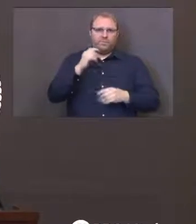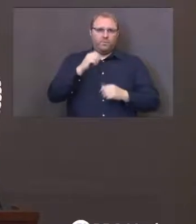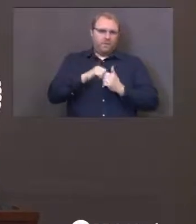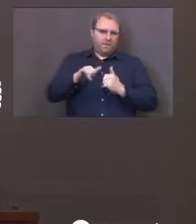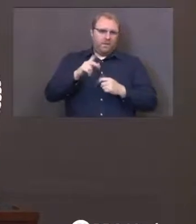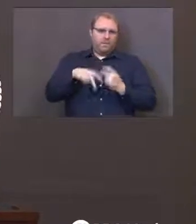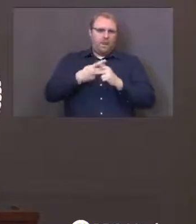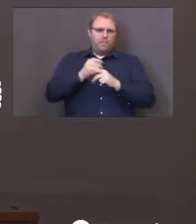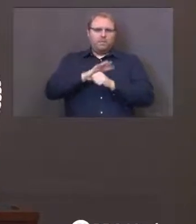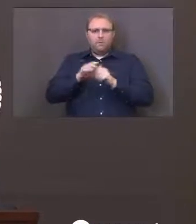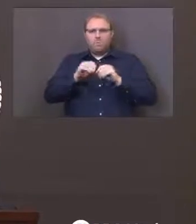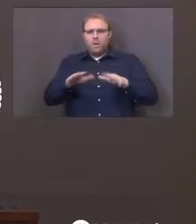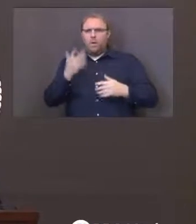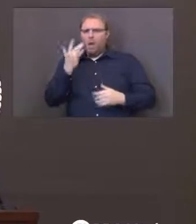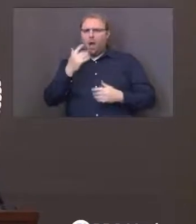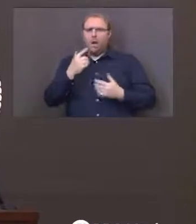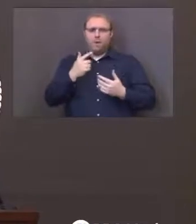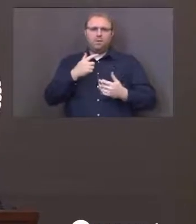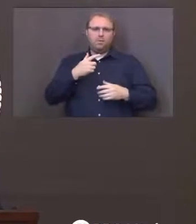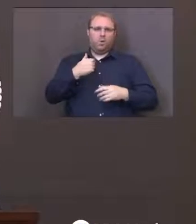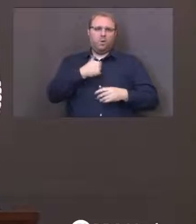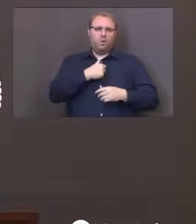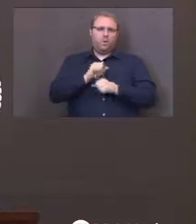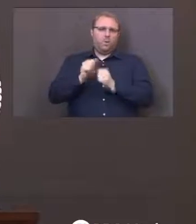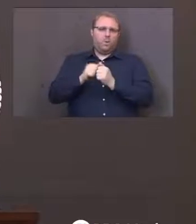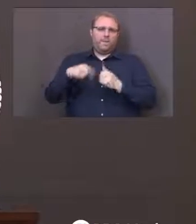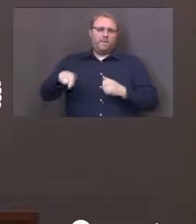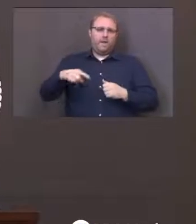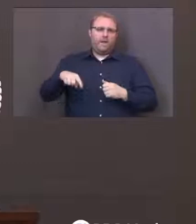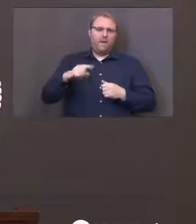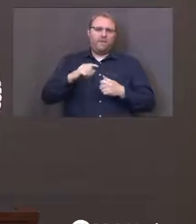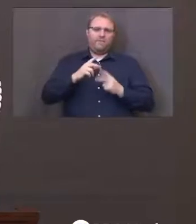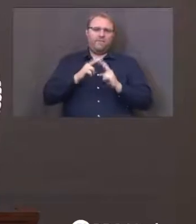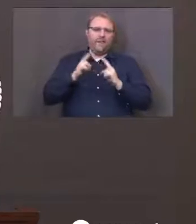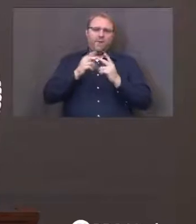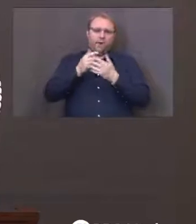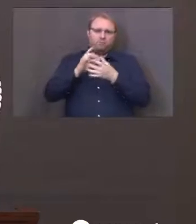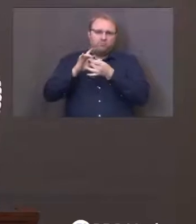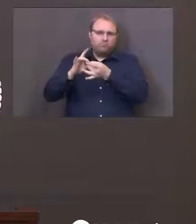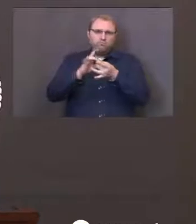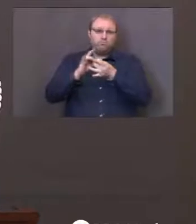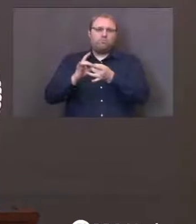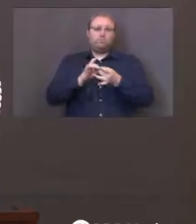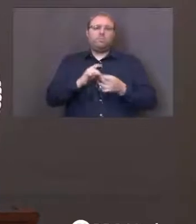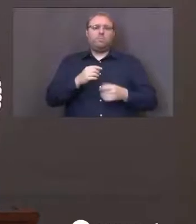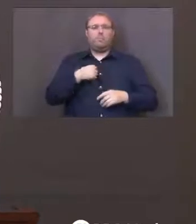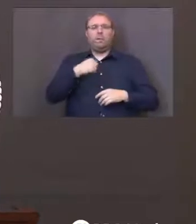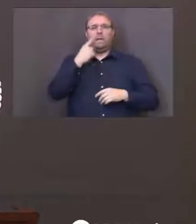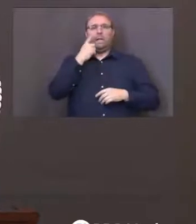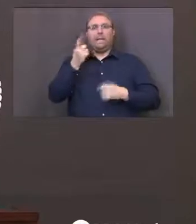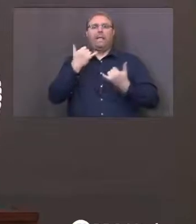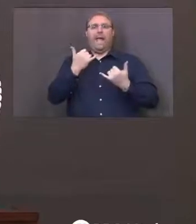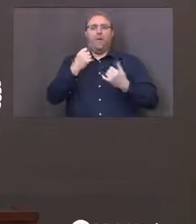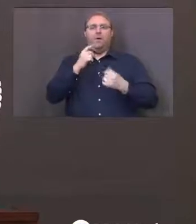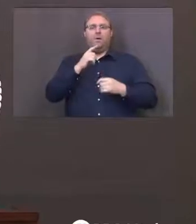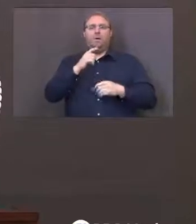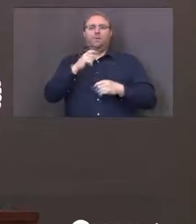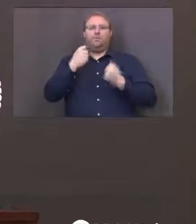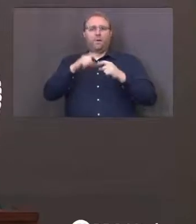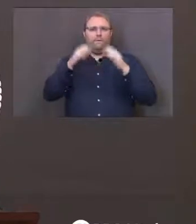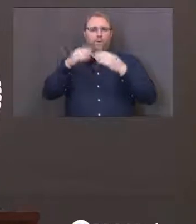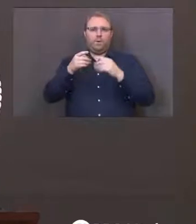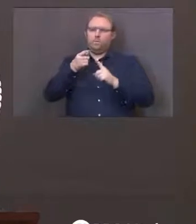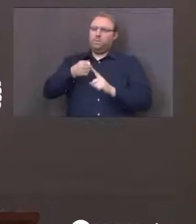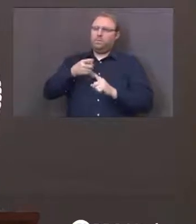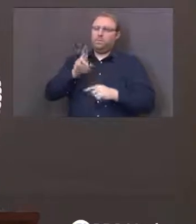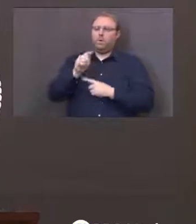concerned about, that the local health department down there needs to be concerned about, and the local elected officials. I think they're trying to address that, and we appreciate that. So we'll